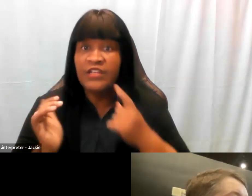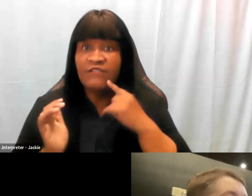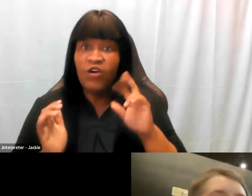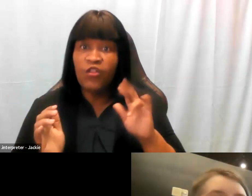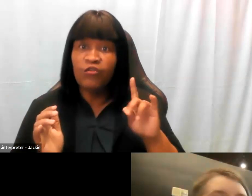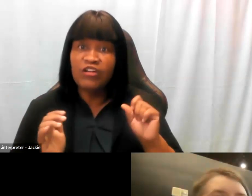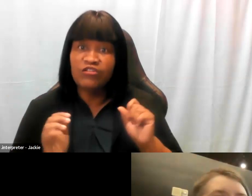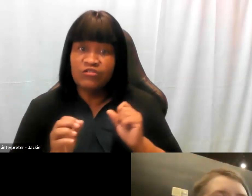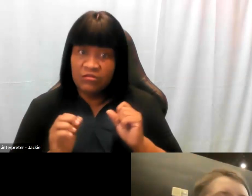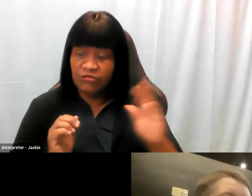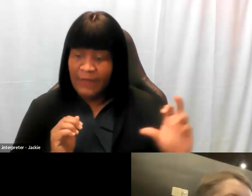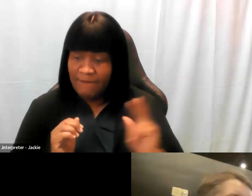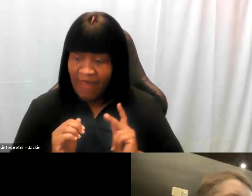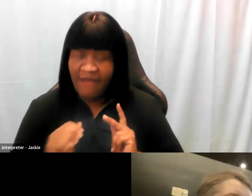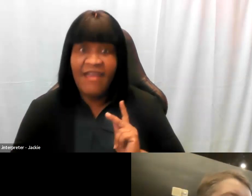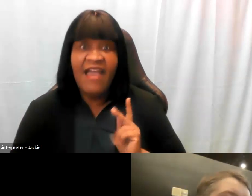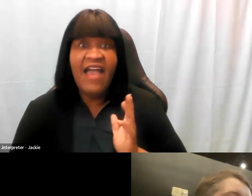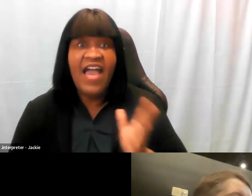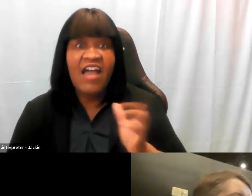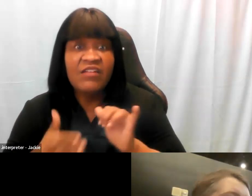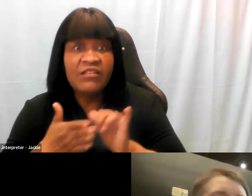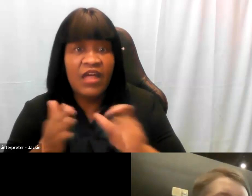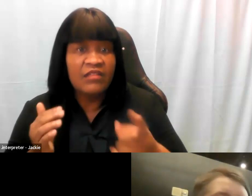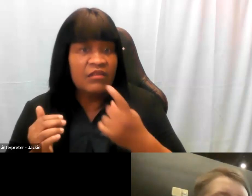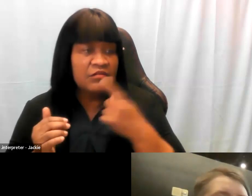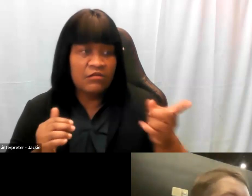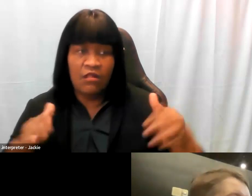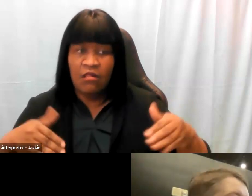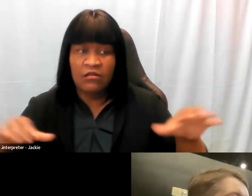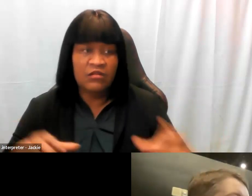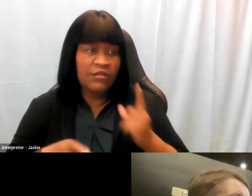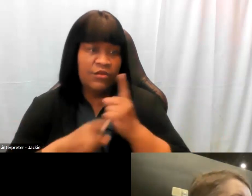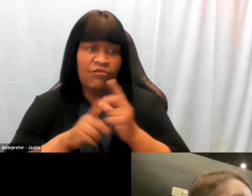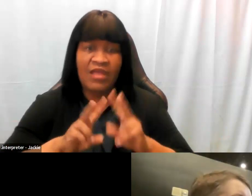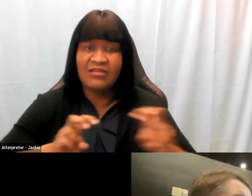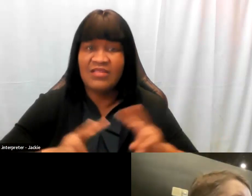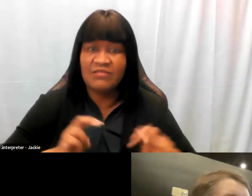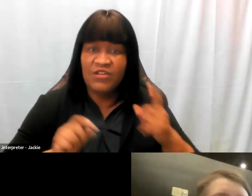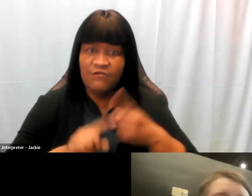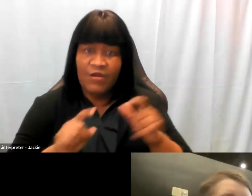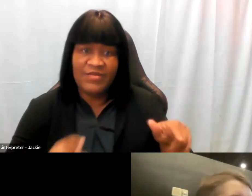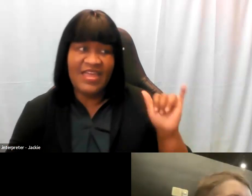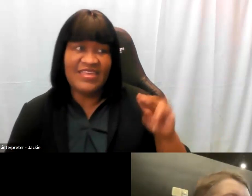faxed. And then we were told that you hadn't done the right assessment at that intake.